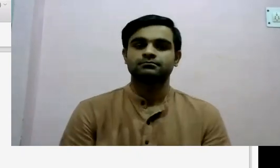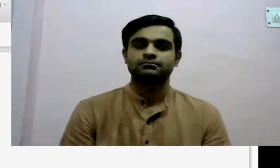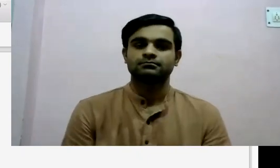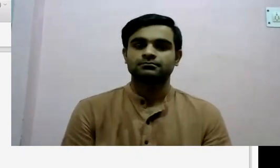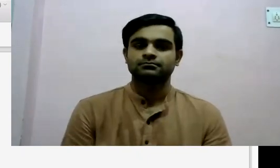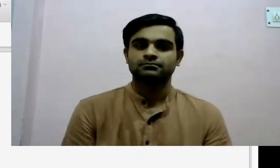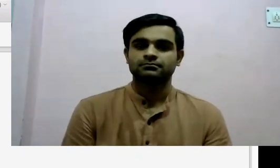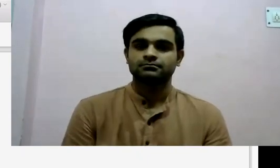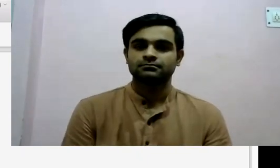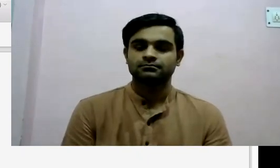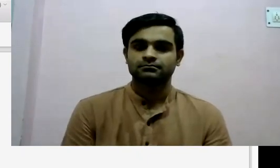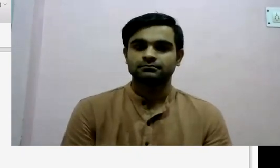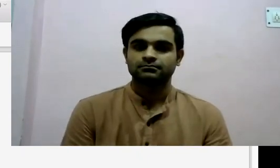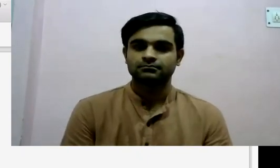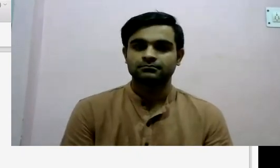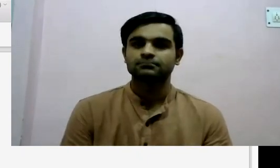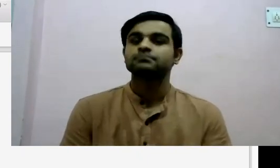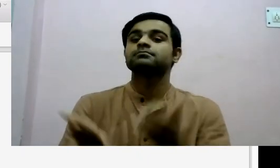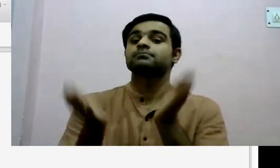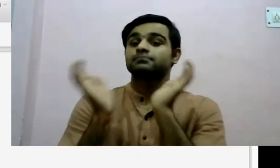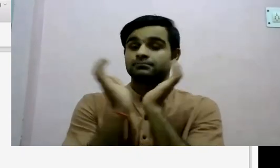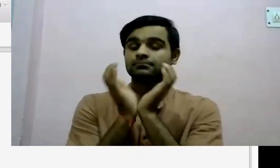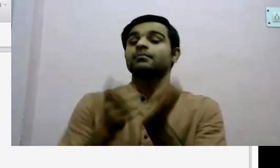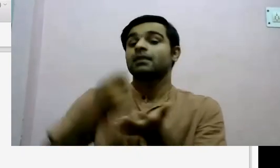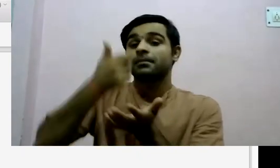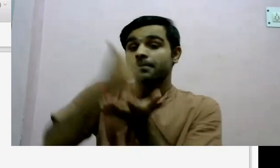Okay. LIC sign. Okay. Insurance. Bank.